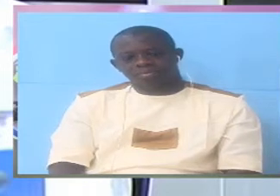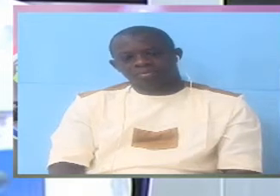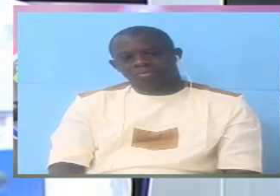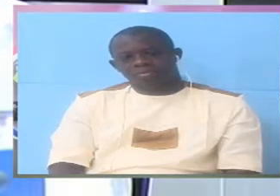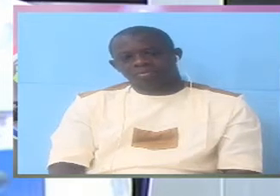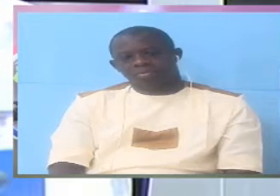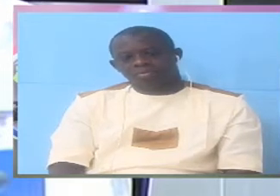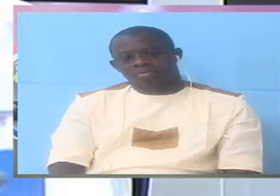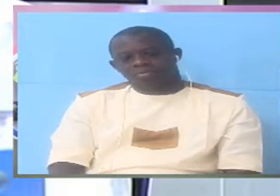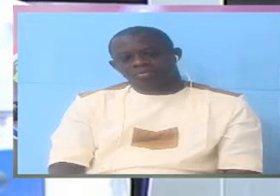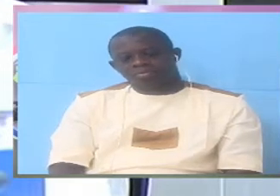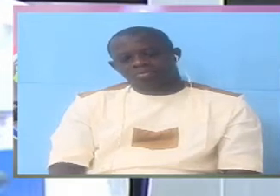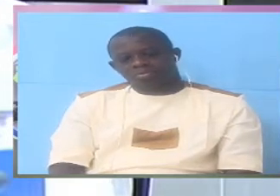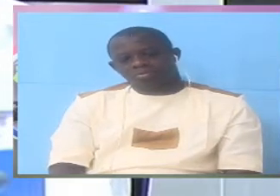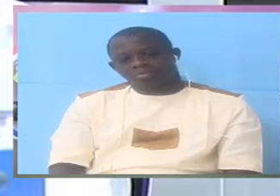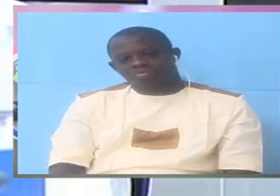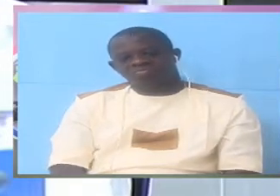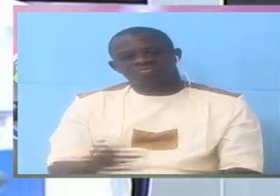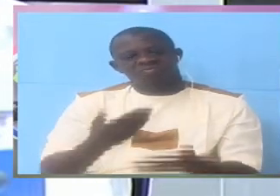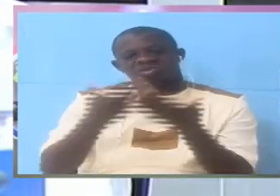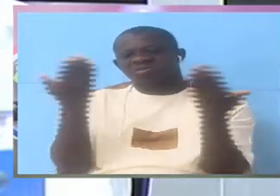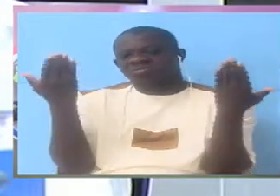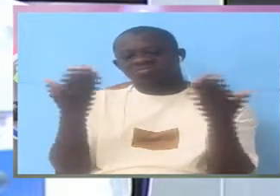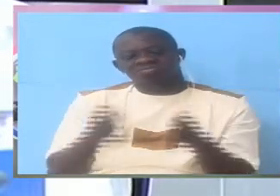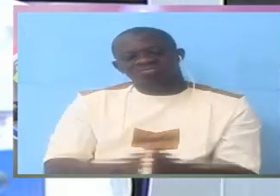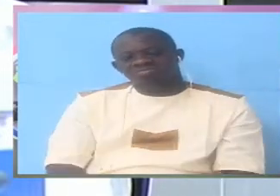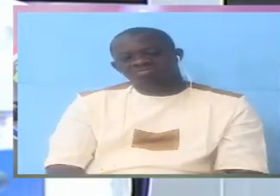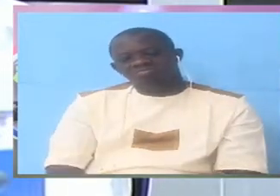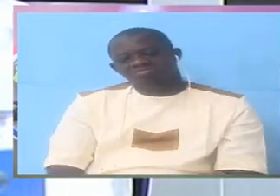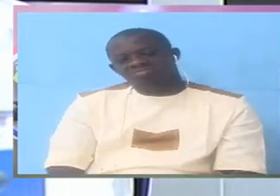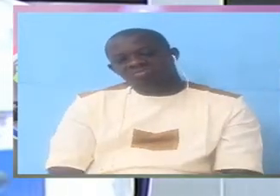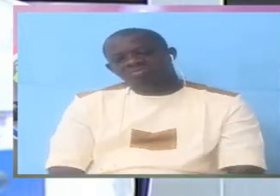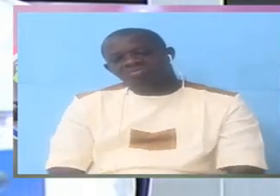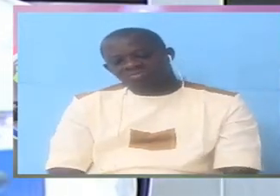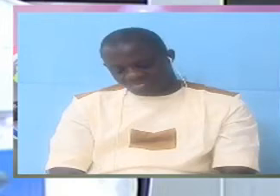Yes. That's it. That's it.